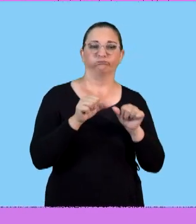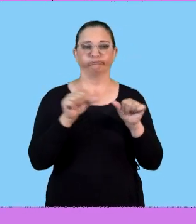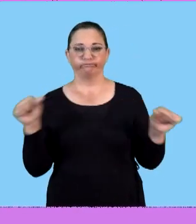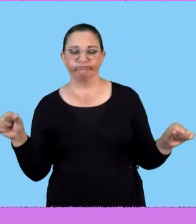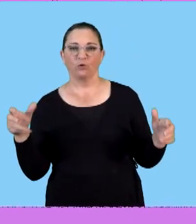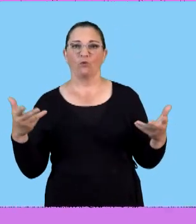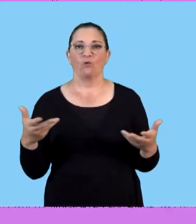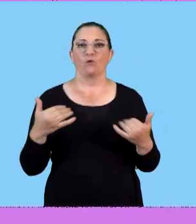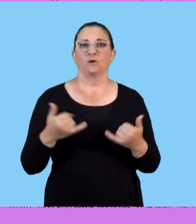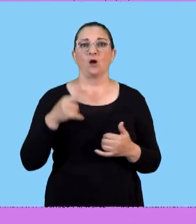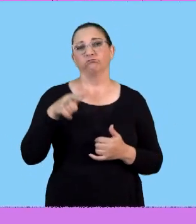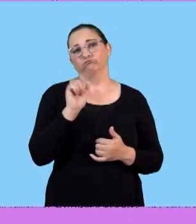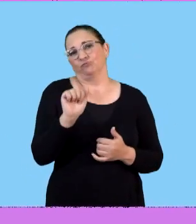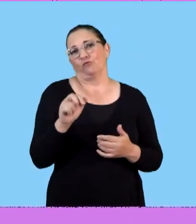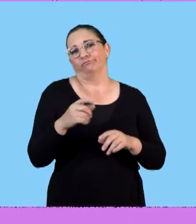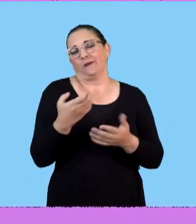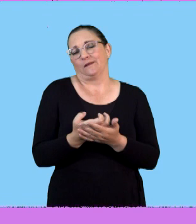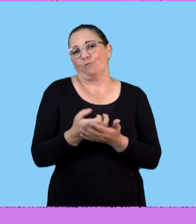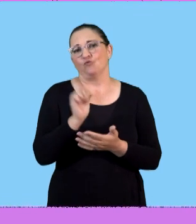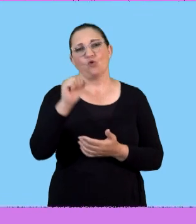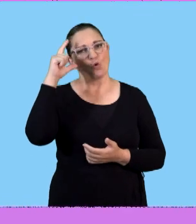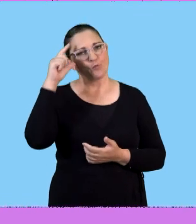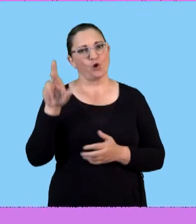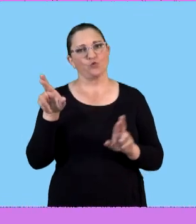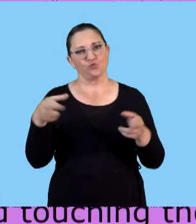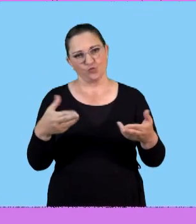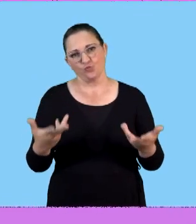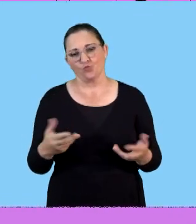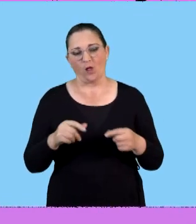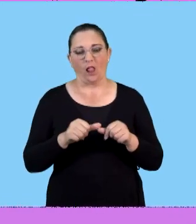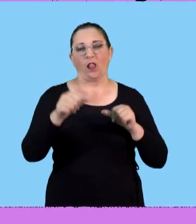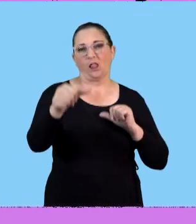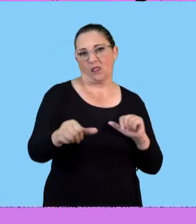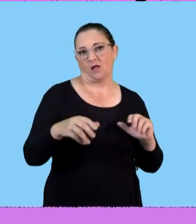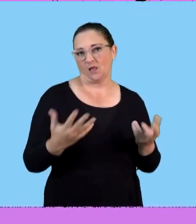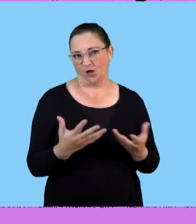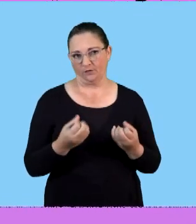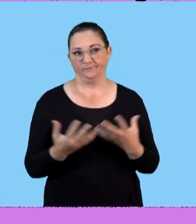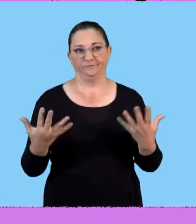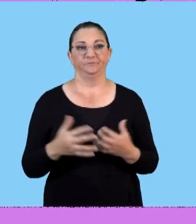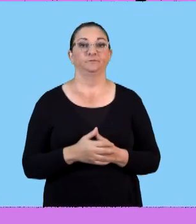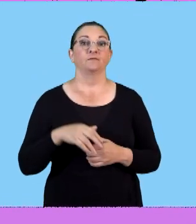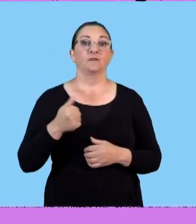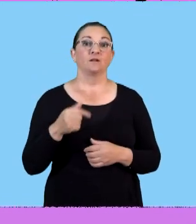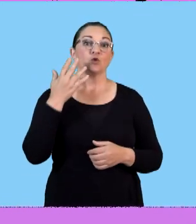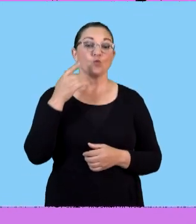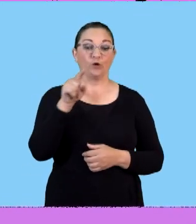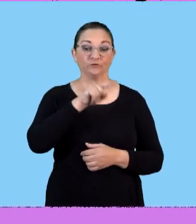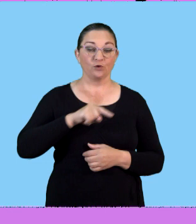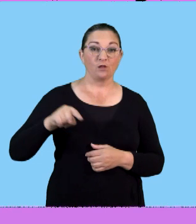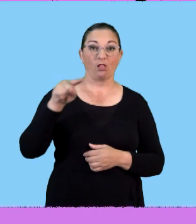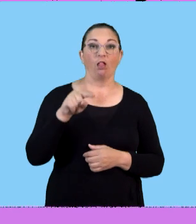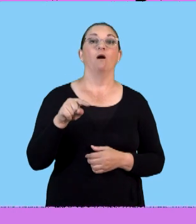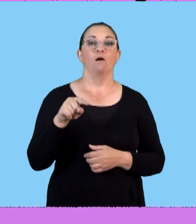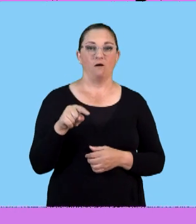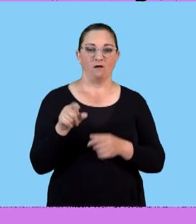For example, the length of your bedroom. Then, other important thing, especially when we're going to work with circular objects,